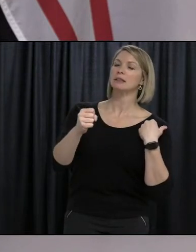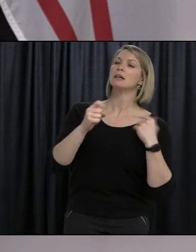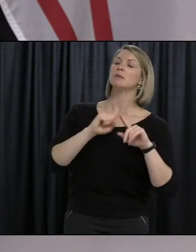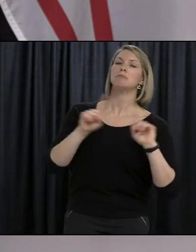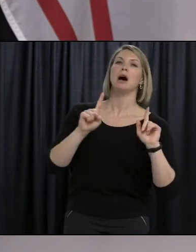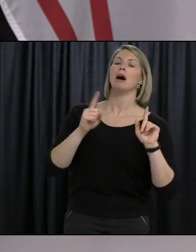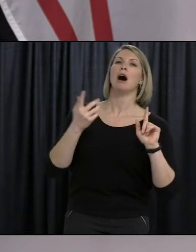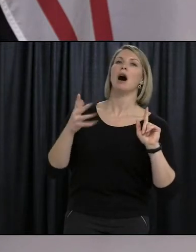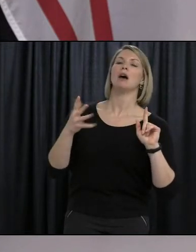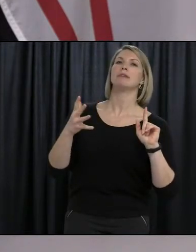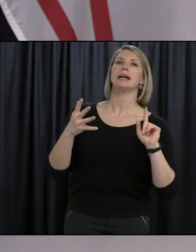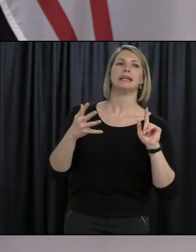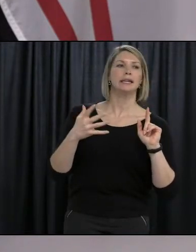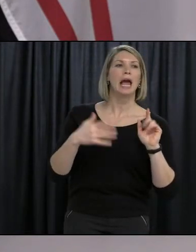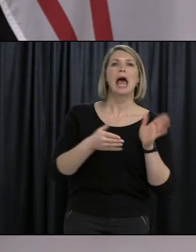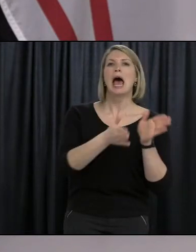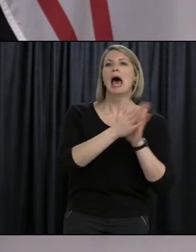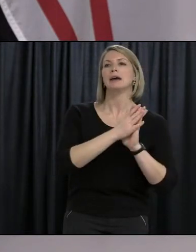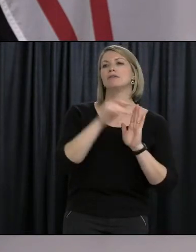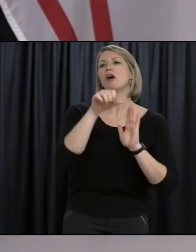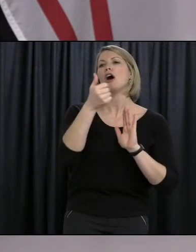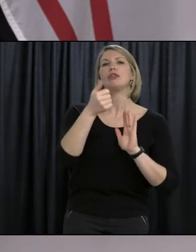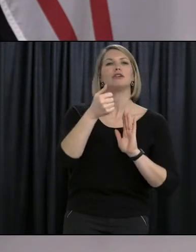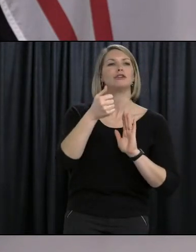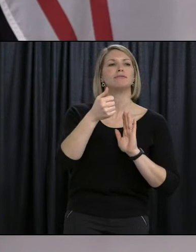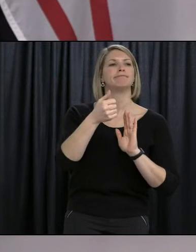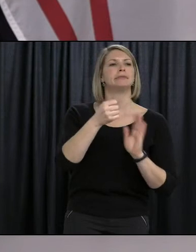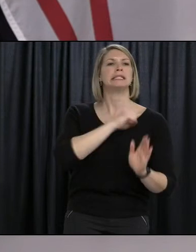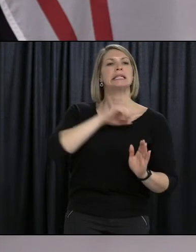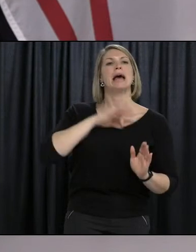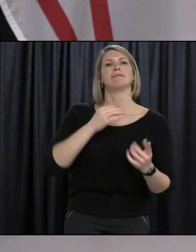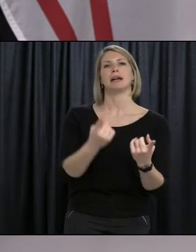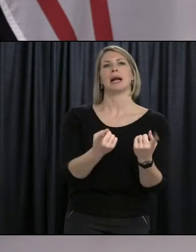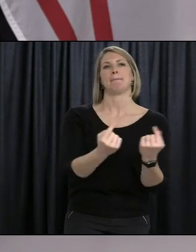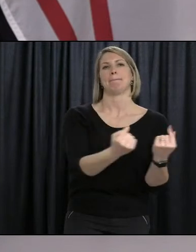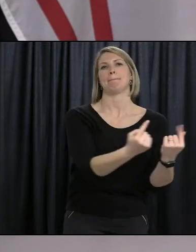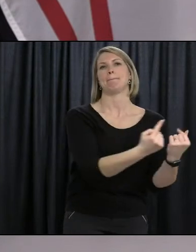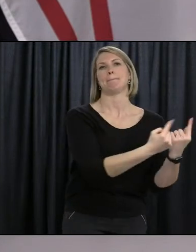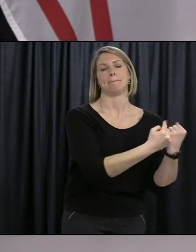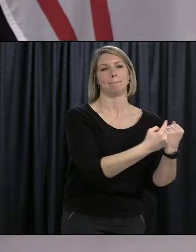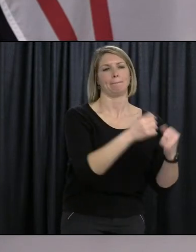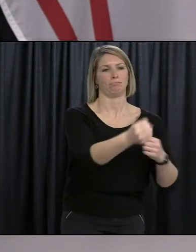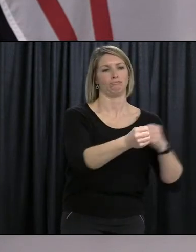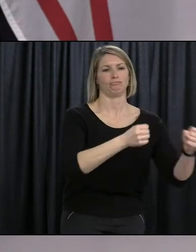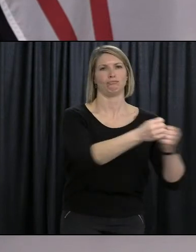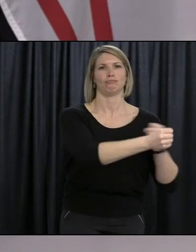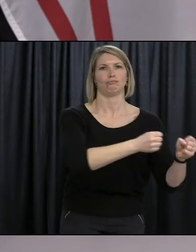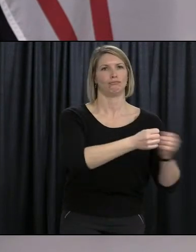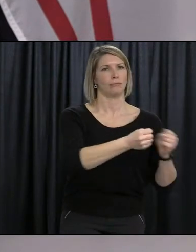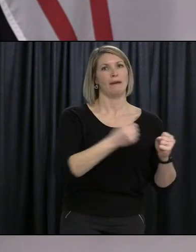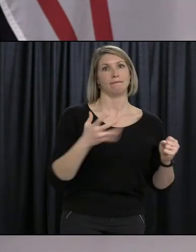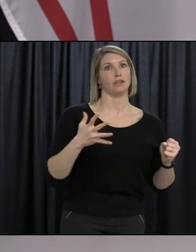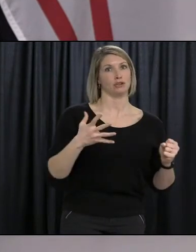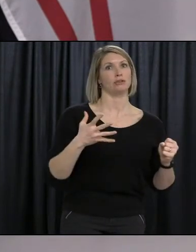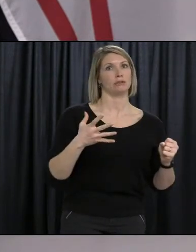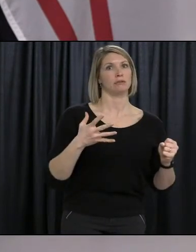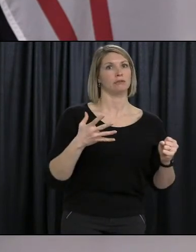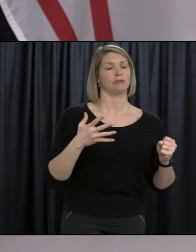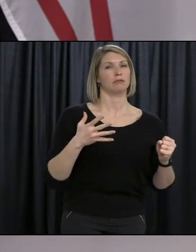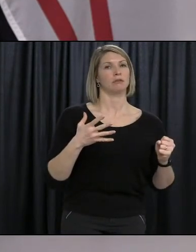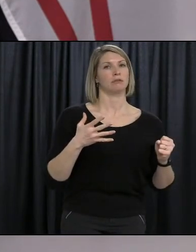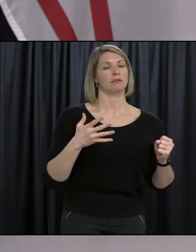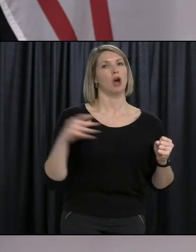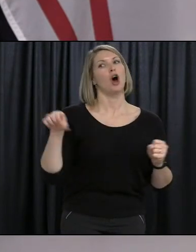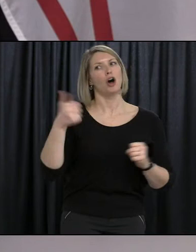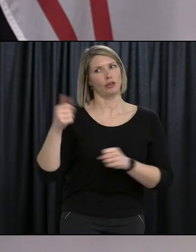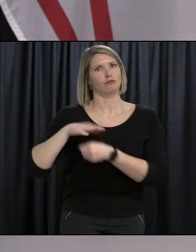on people in other areas of the province, to expertise in the other regional health authorities, as well